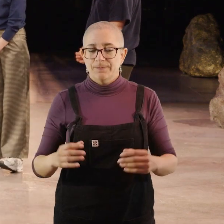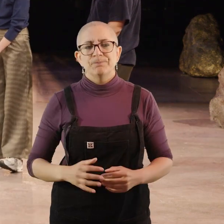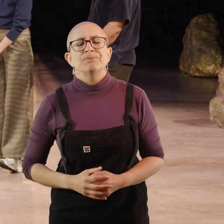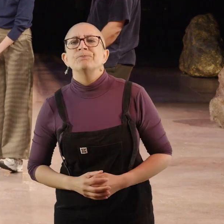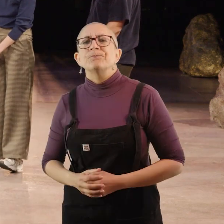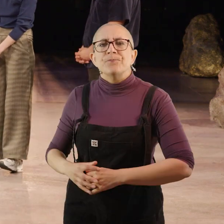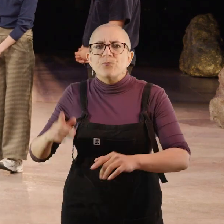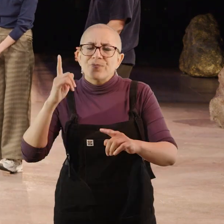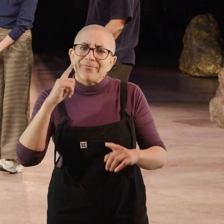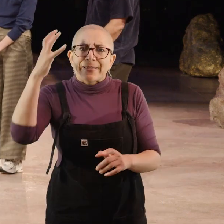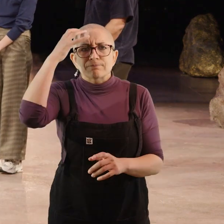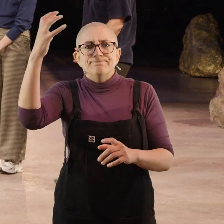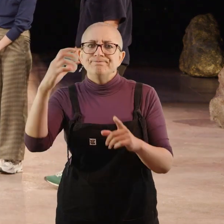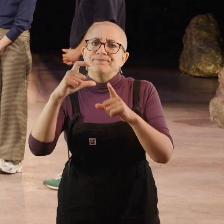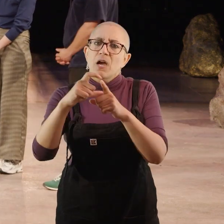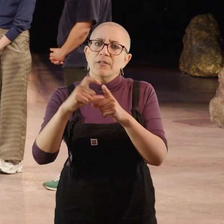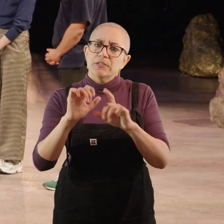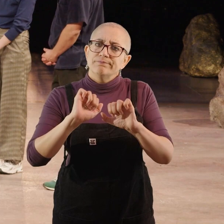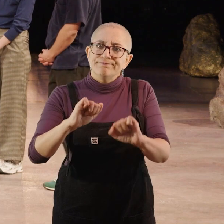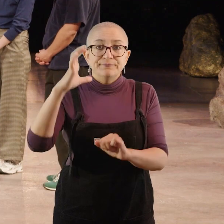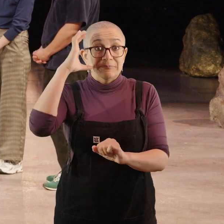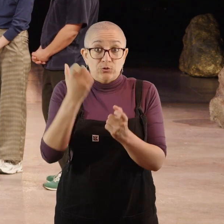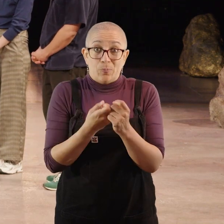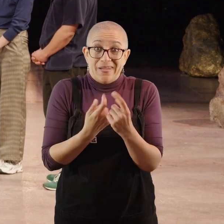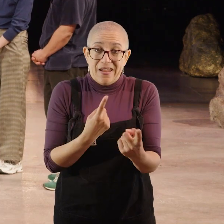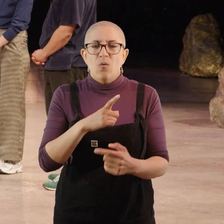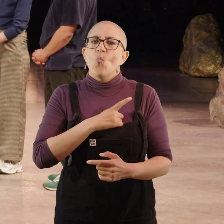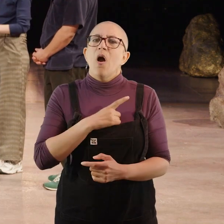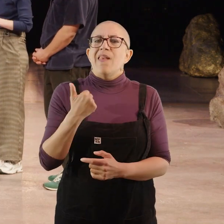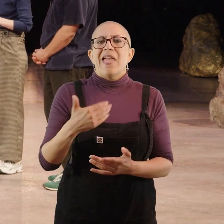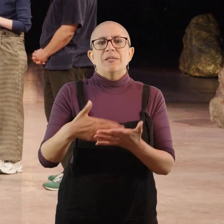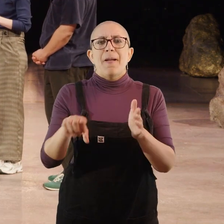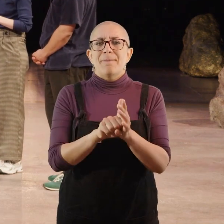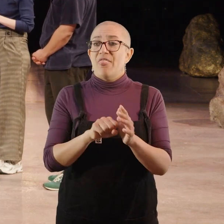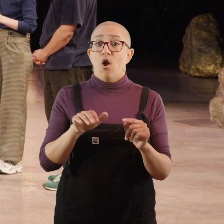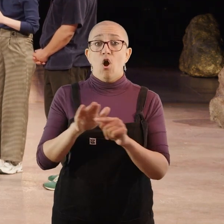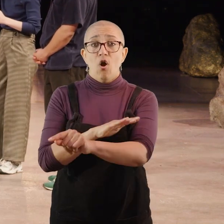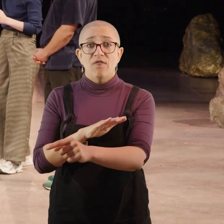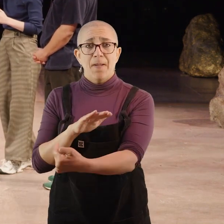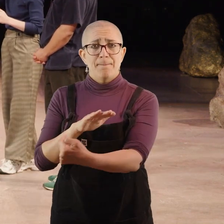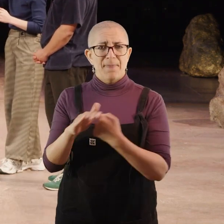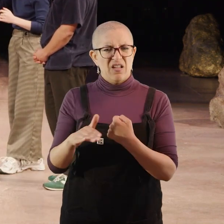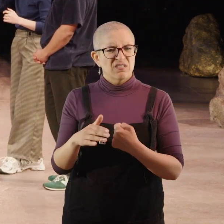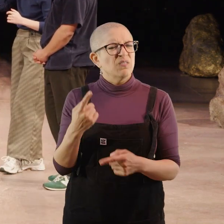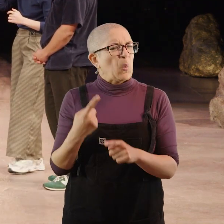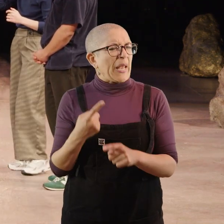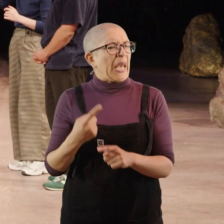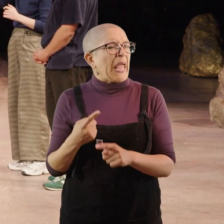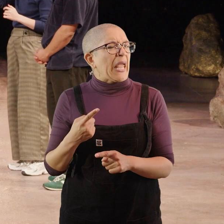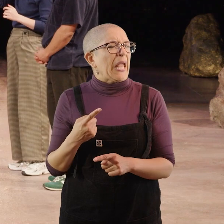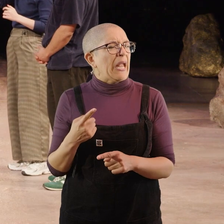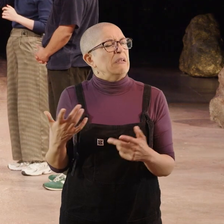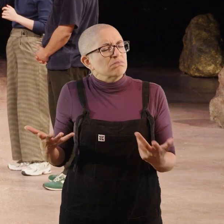chamber is very near because Lady Macbeth goes off and she's on again really quickly, having been to the chamber and done